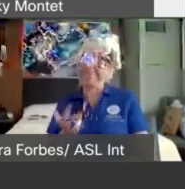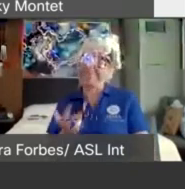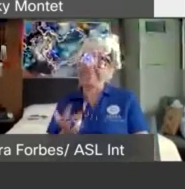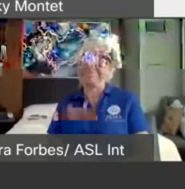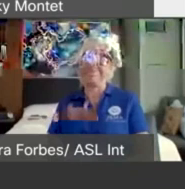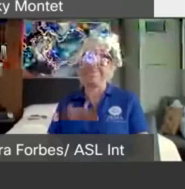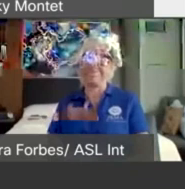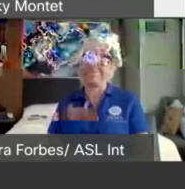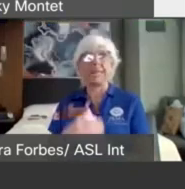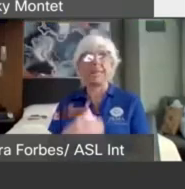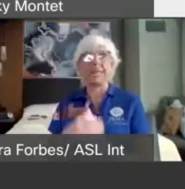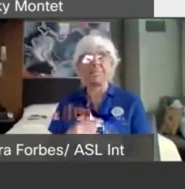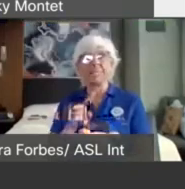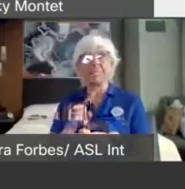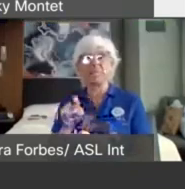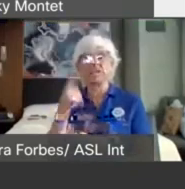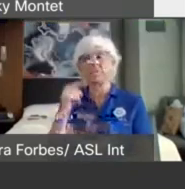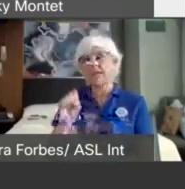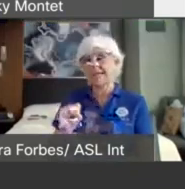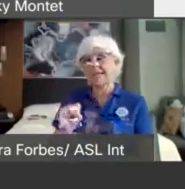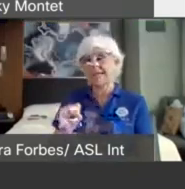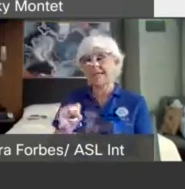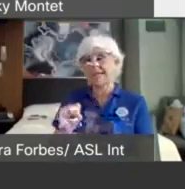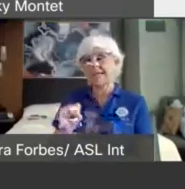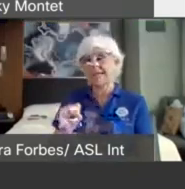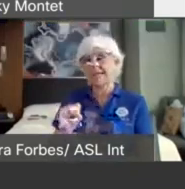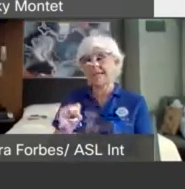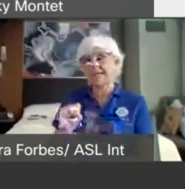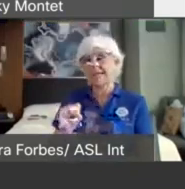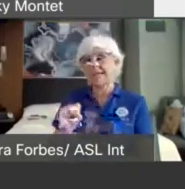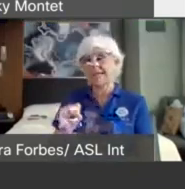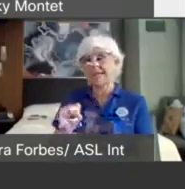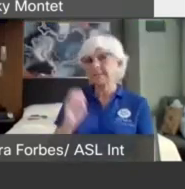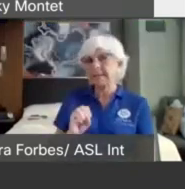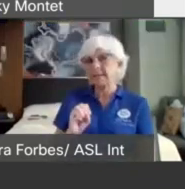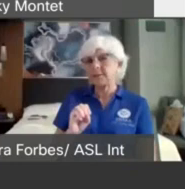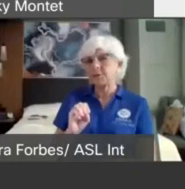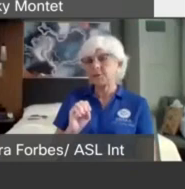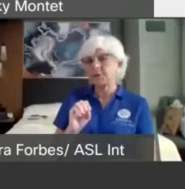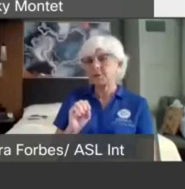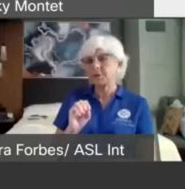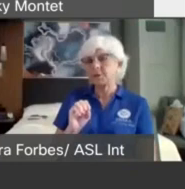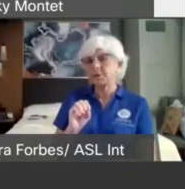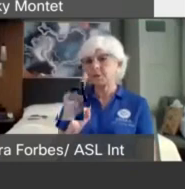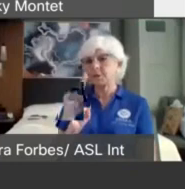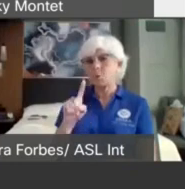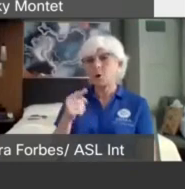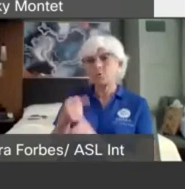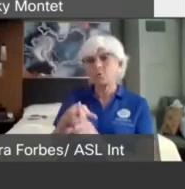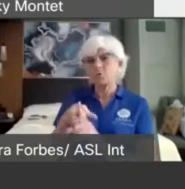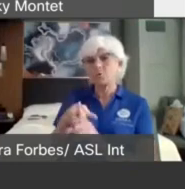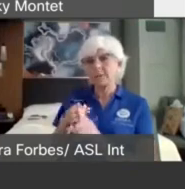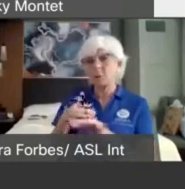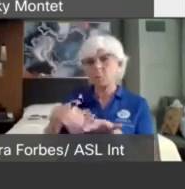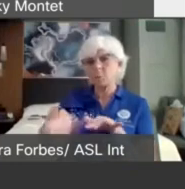this question is for SBA. What is the interest rate on a loan for a rental property that was damaged? So I